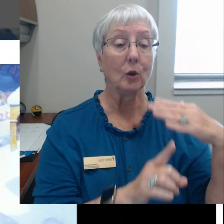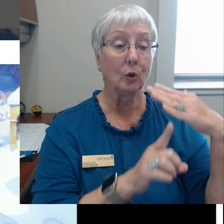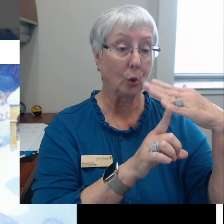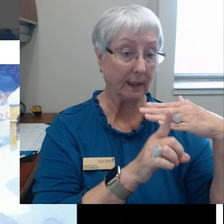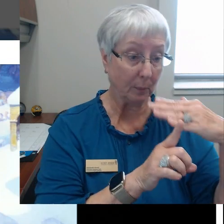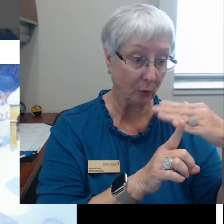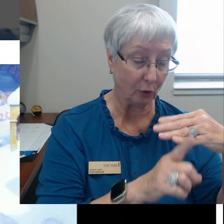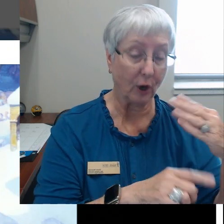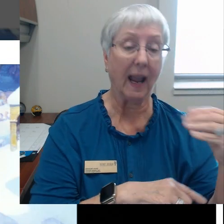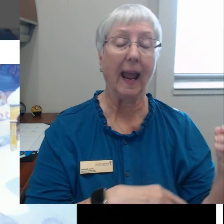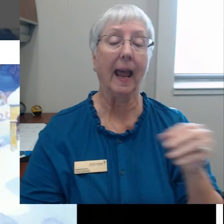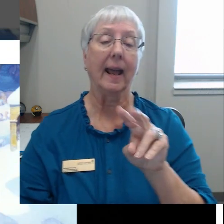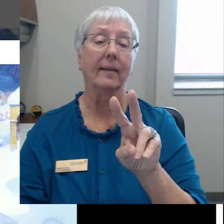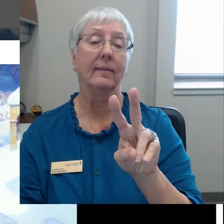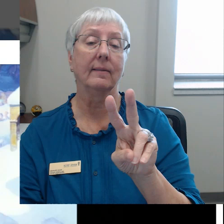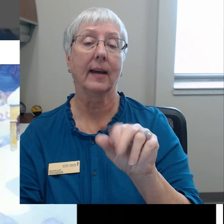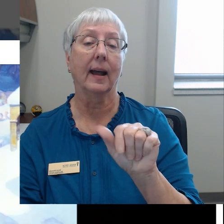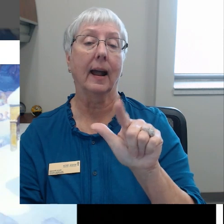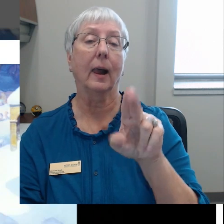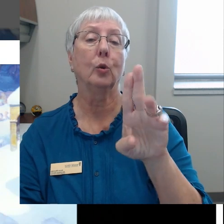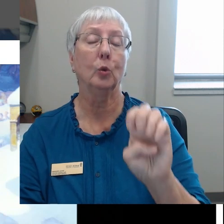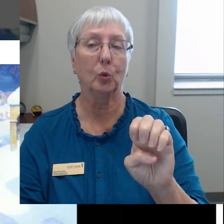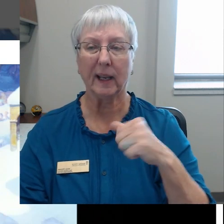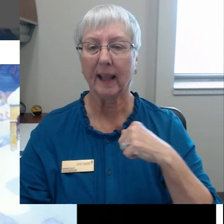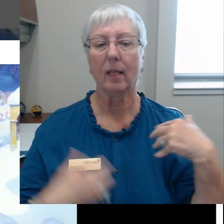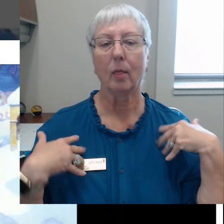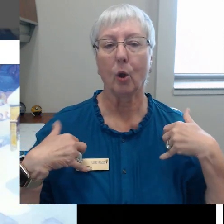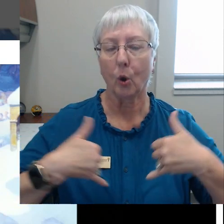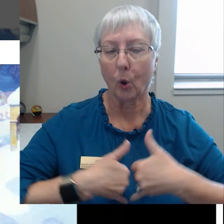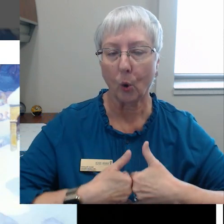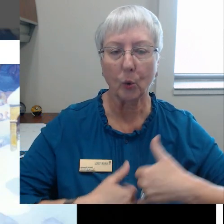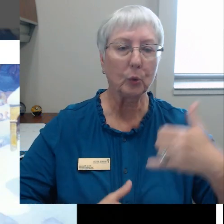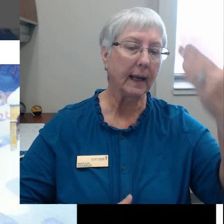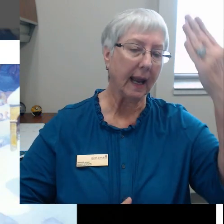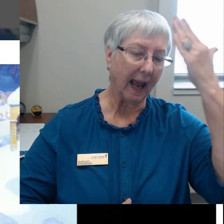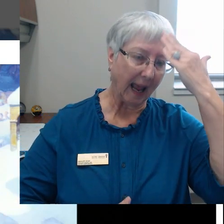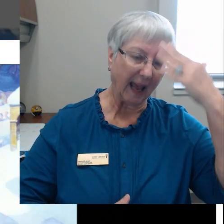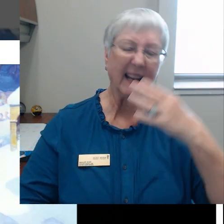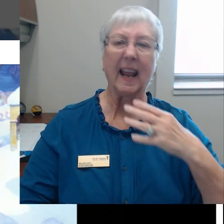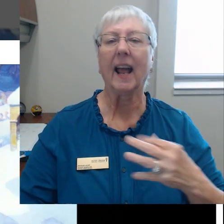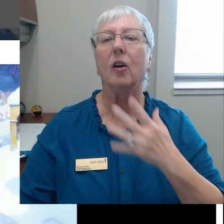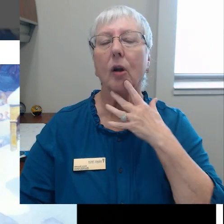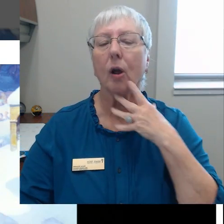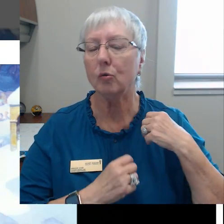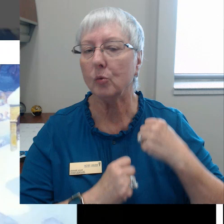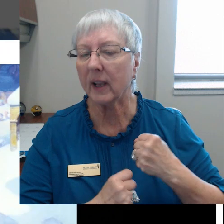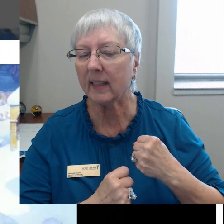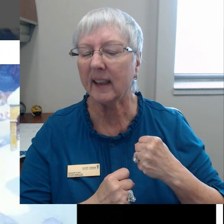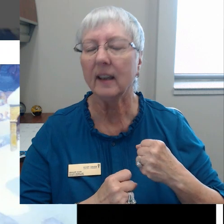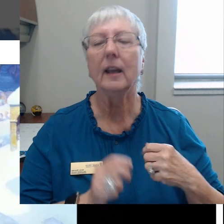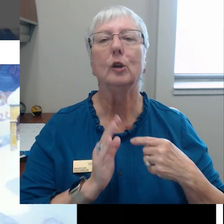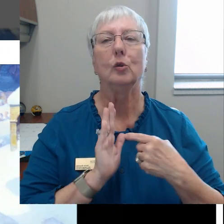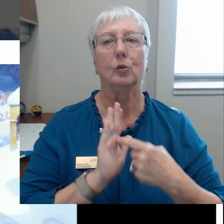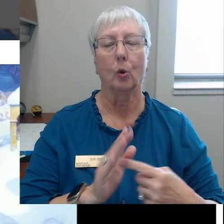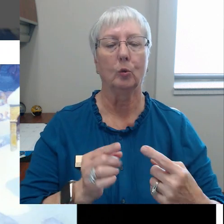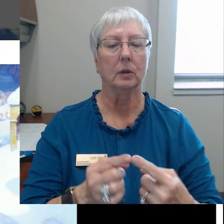value of the coats and hat, and the amount of saturation in the hat and mittens, gives us a point of